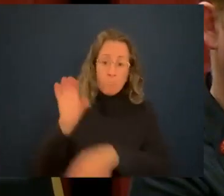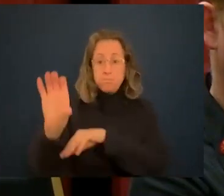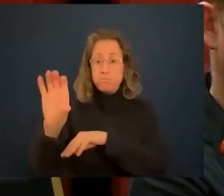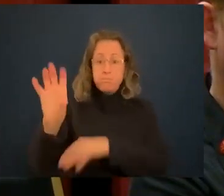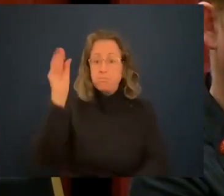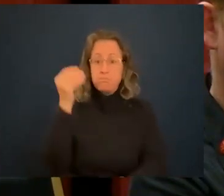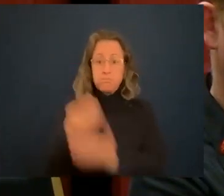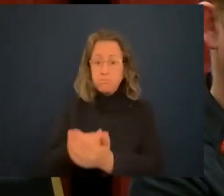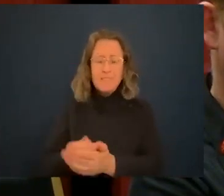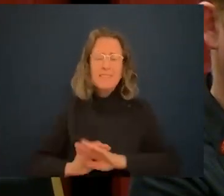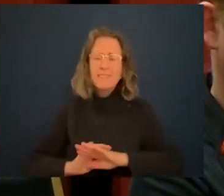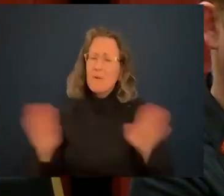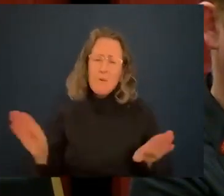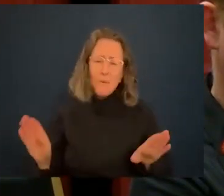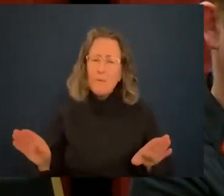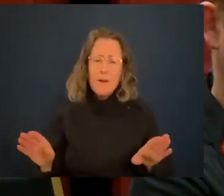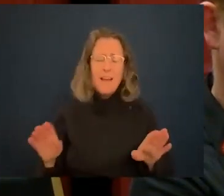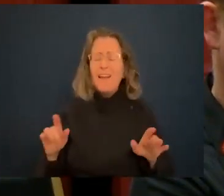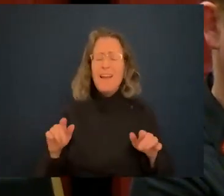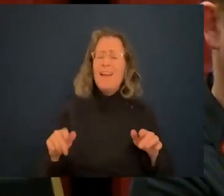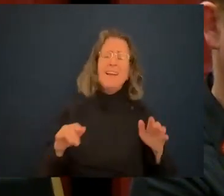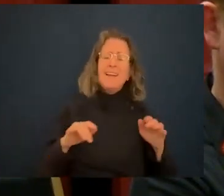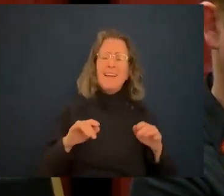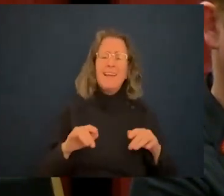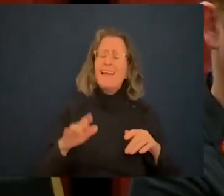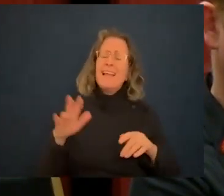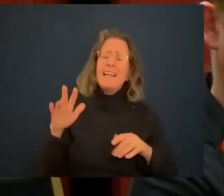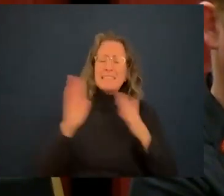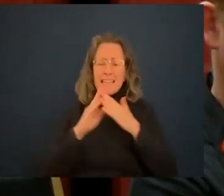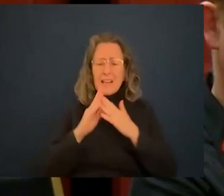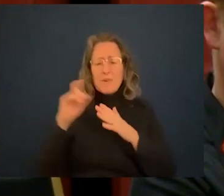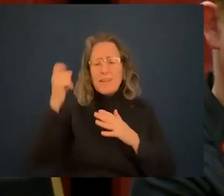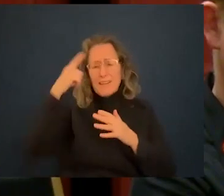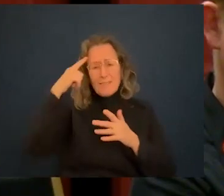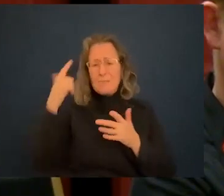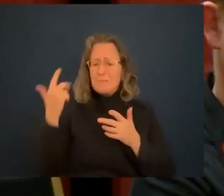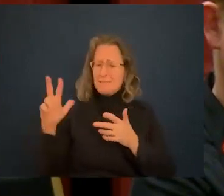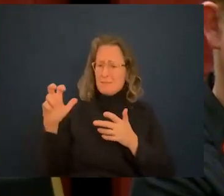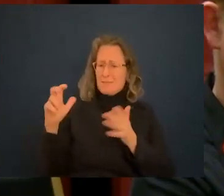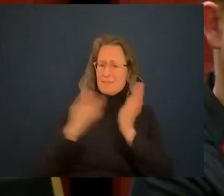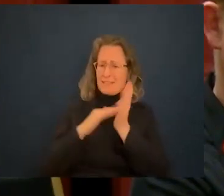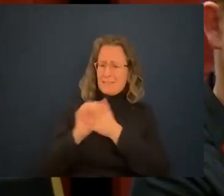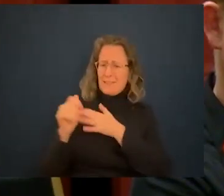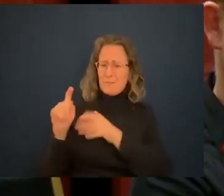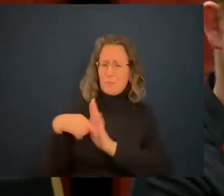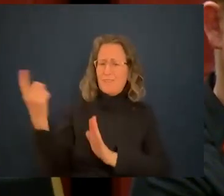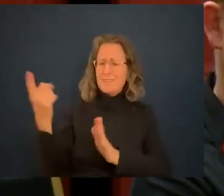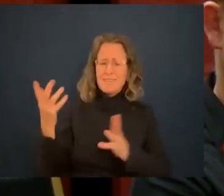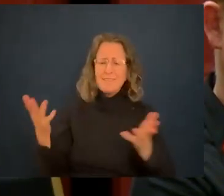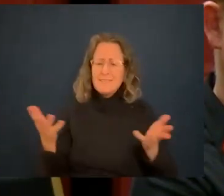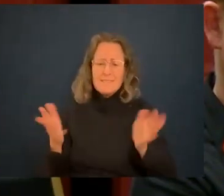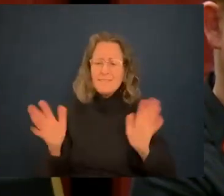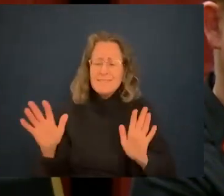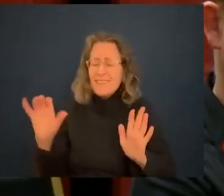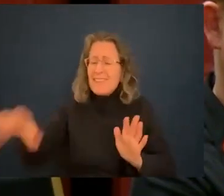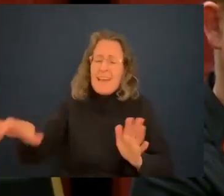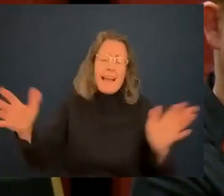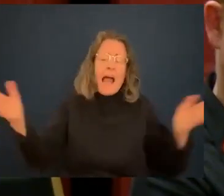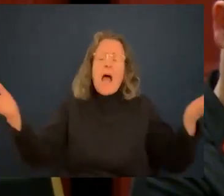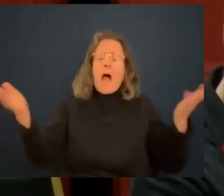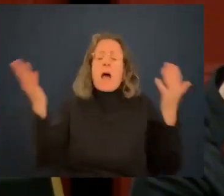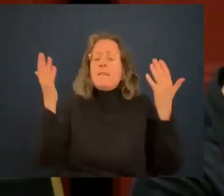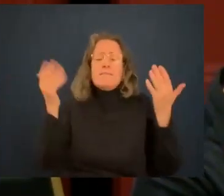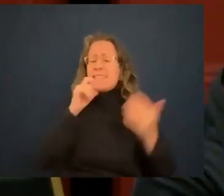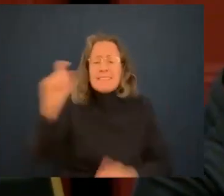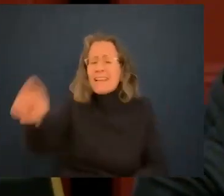amount of money when we're talking about town government three hundred thousand dollars one time that doesn't have to be what funds it but I hope that